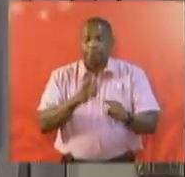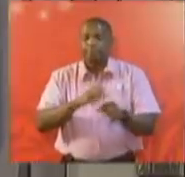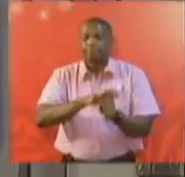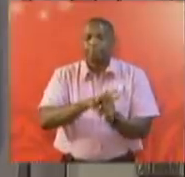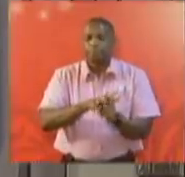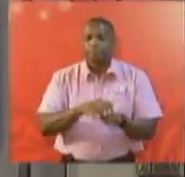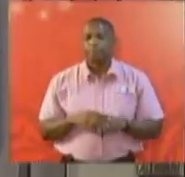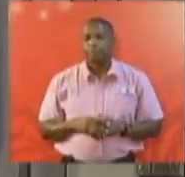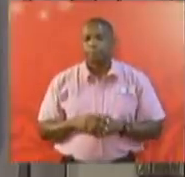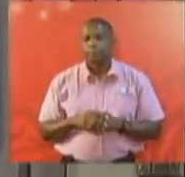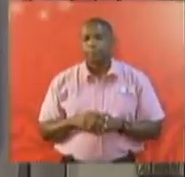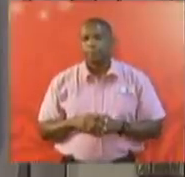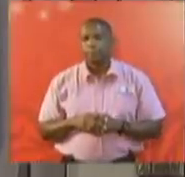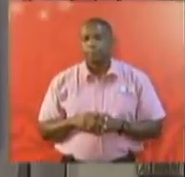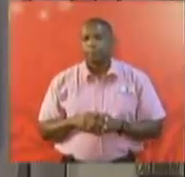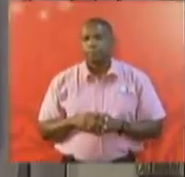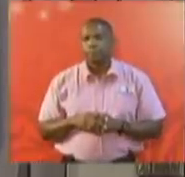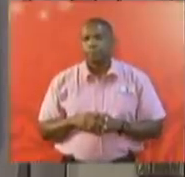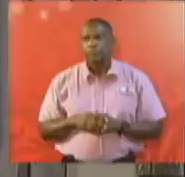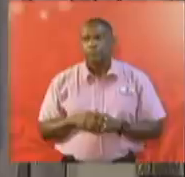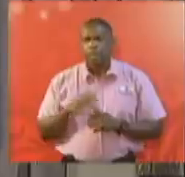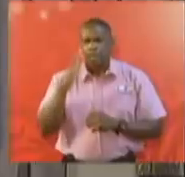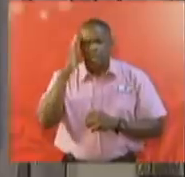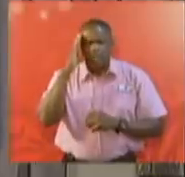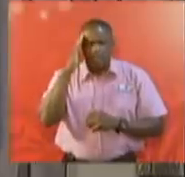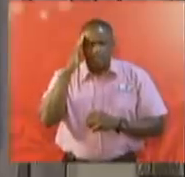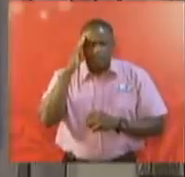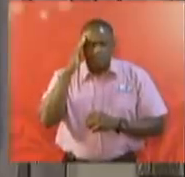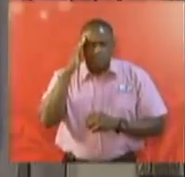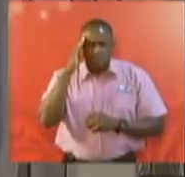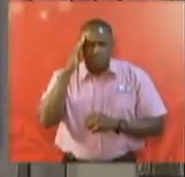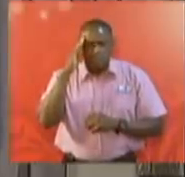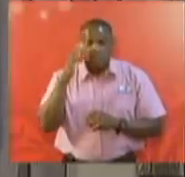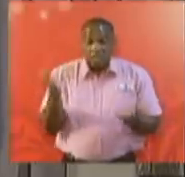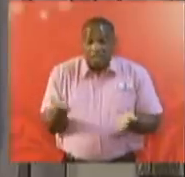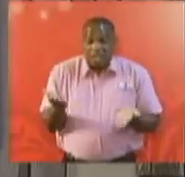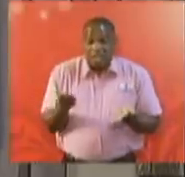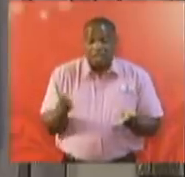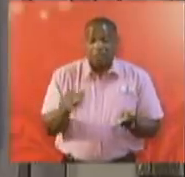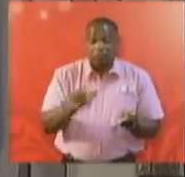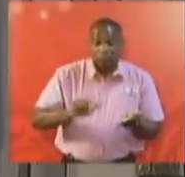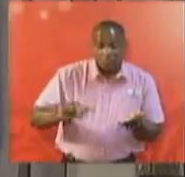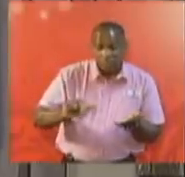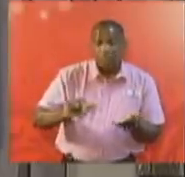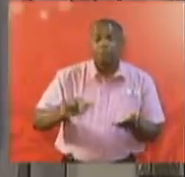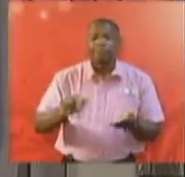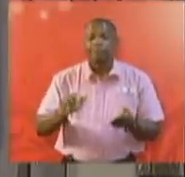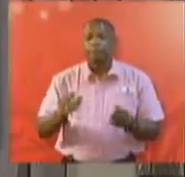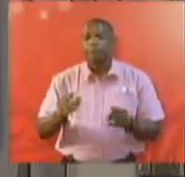Ladies and gentlemen, I know that locally, regionally, and